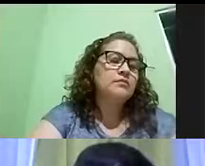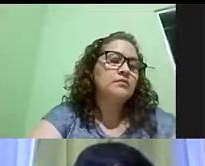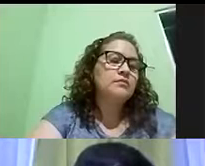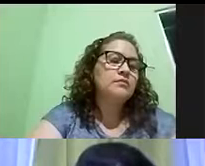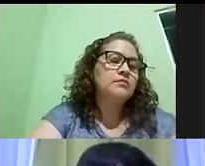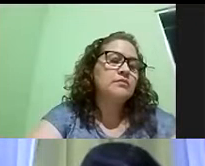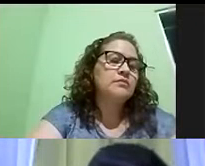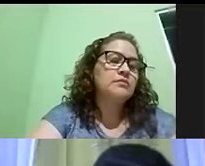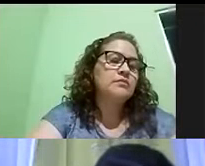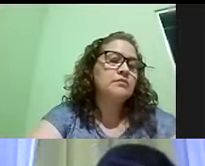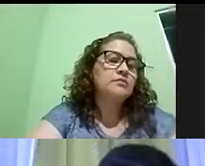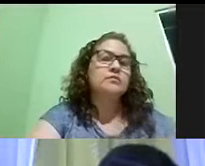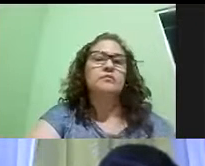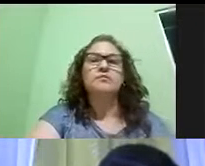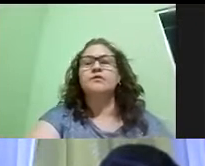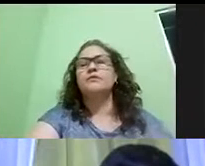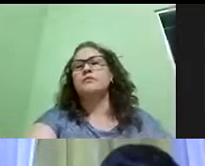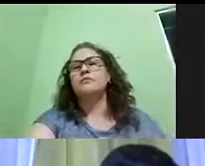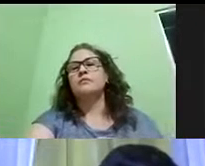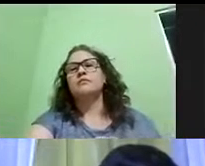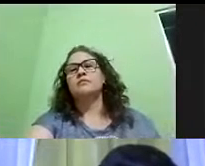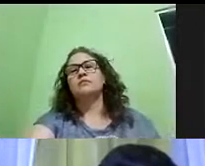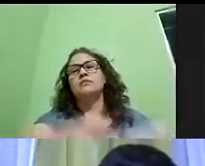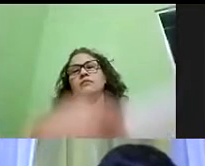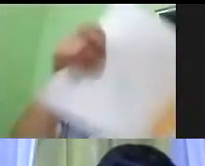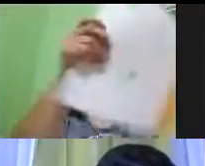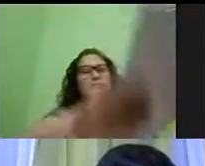B-E-A-T-R-I-Z. Very good, excelente. José?